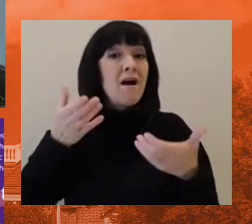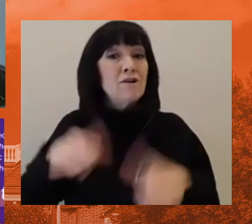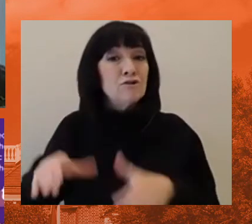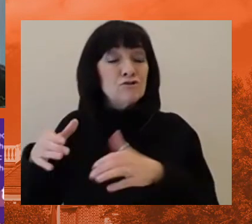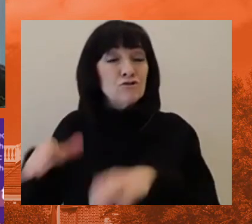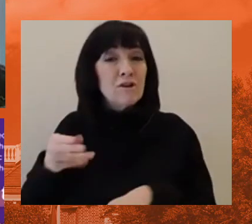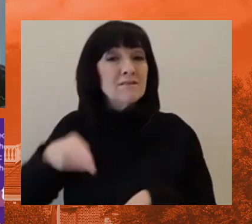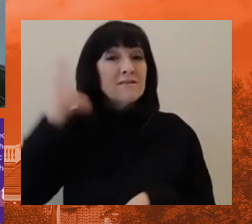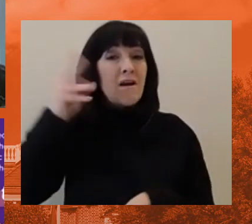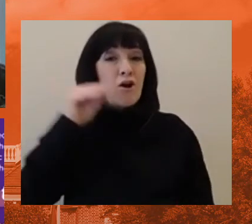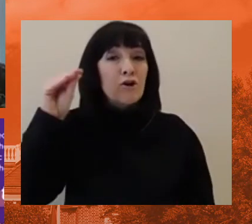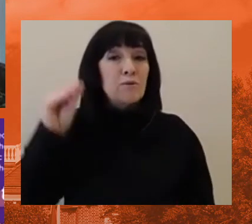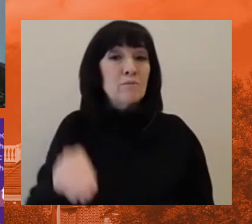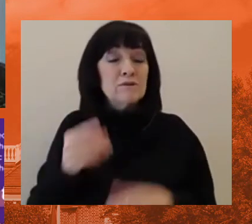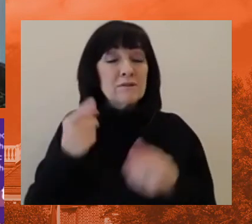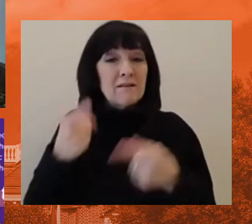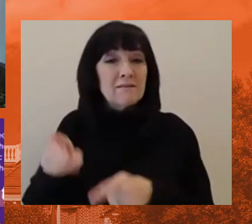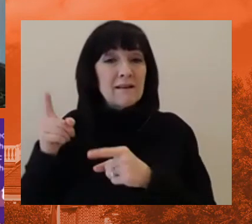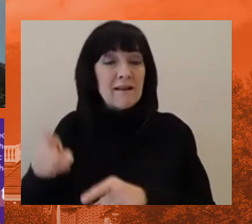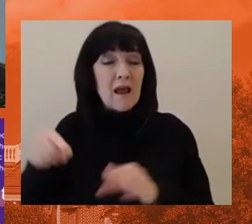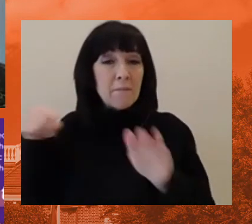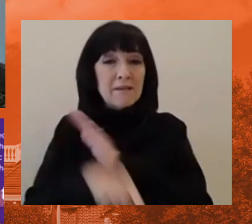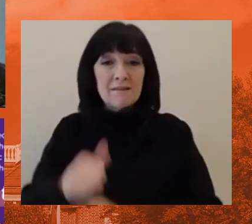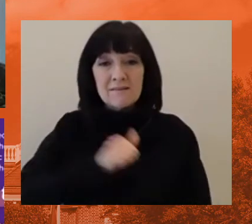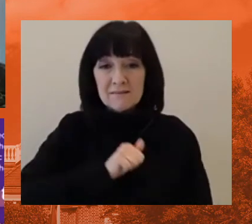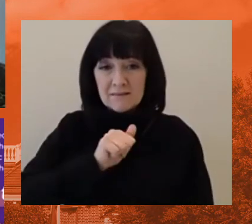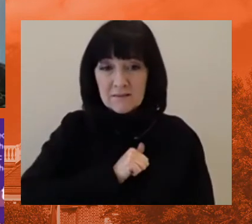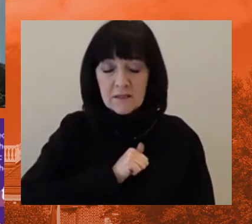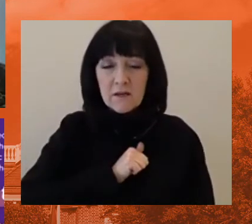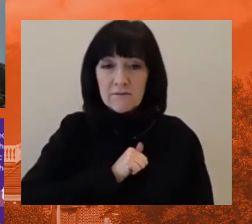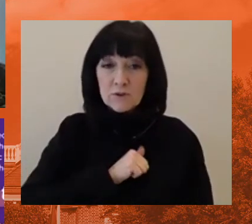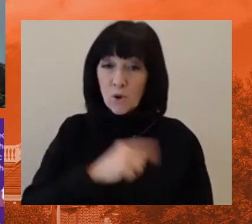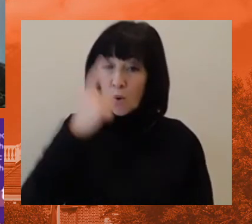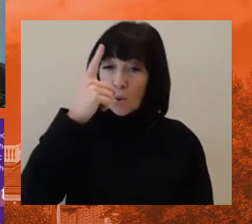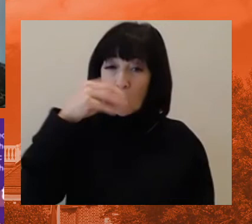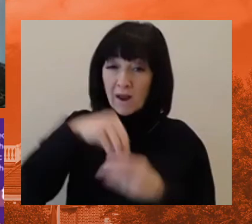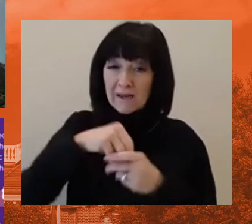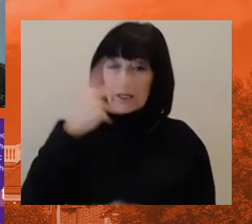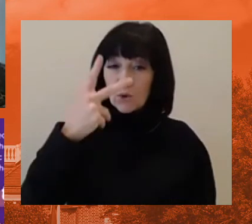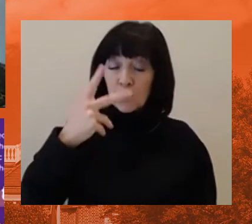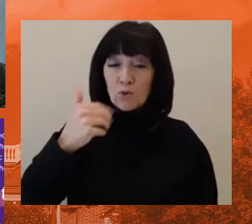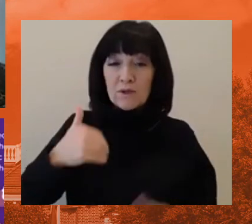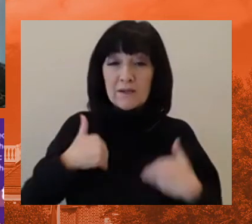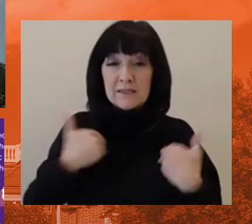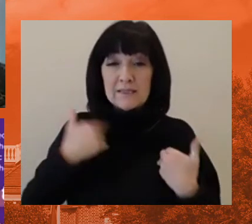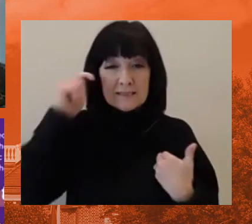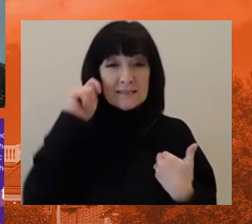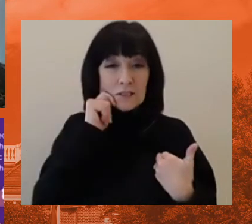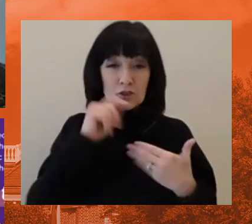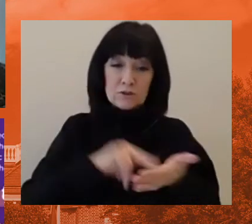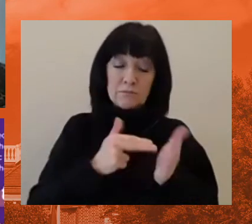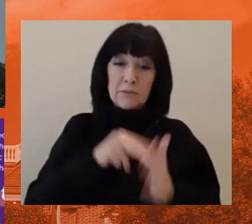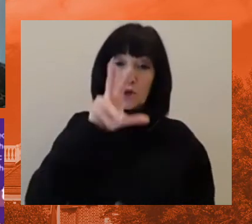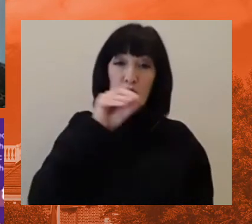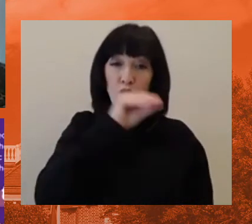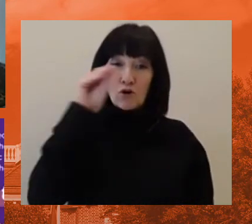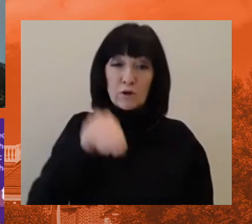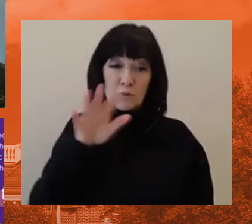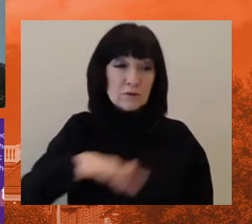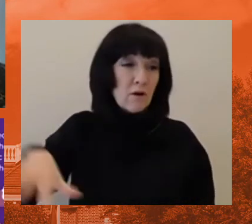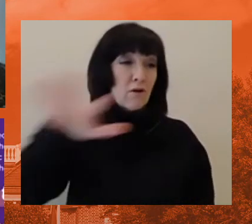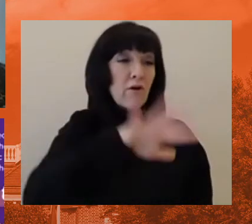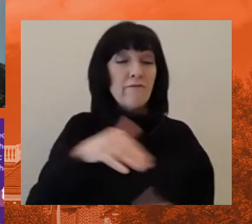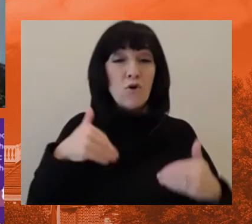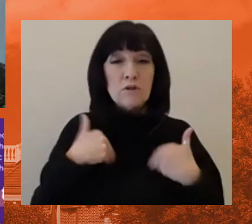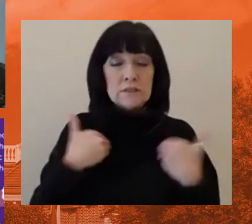abuse into future relationships. And whereas 1 in 3 teens in the United States will experience physical, sexual, or emotional abuse